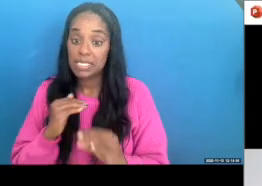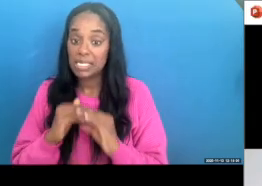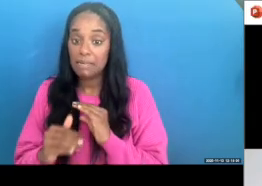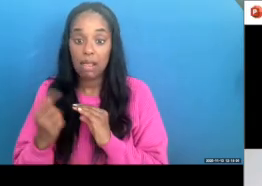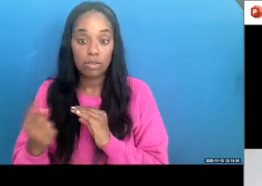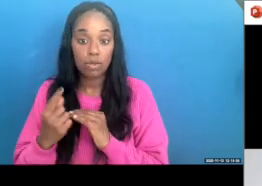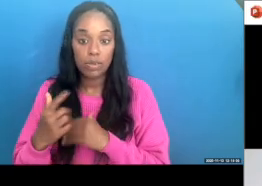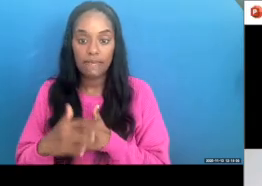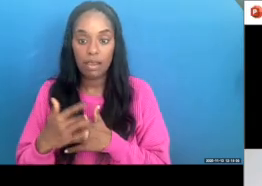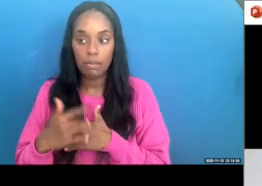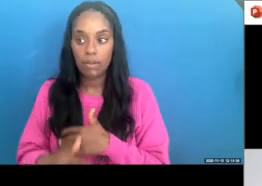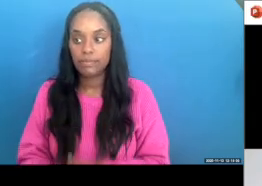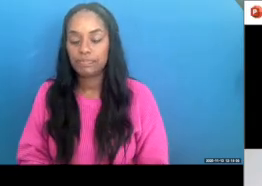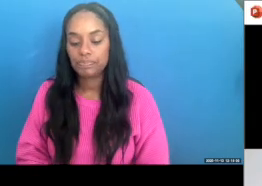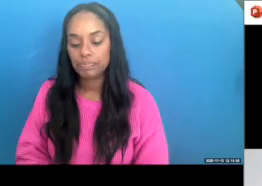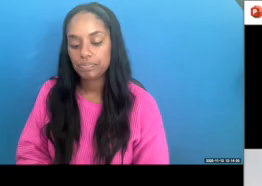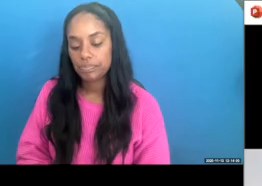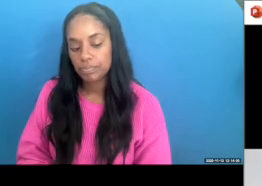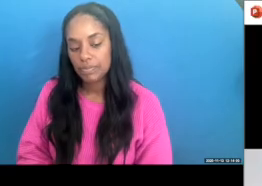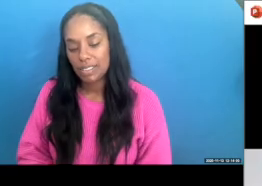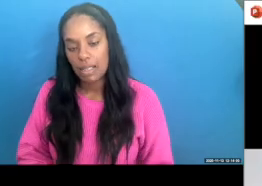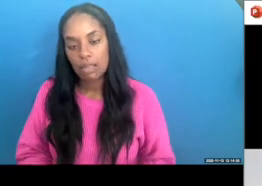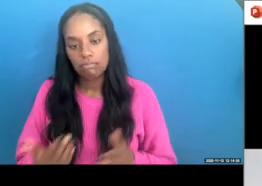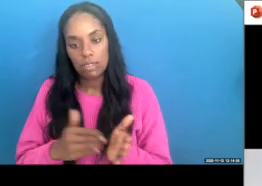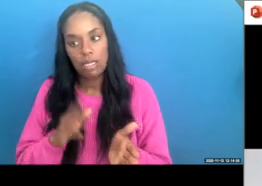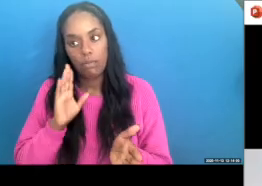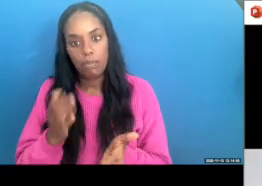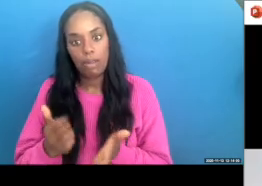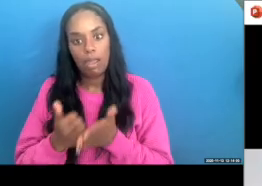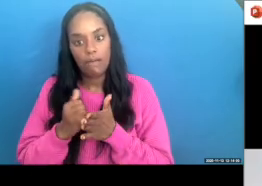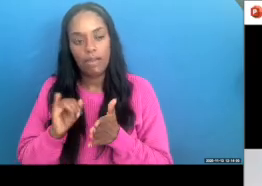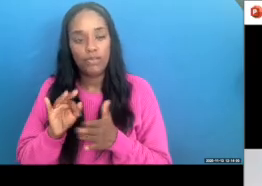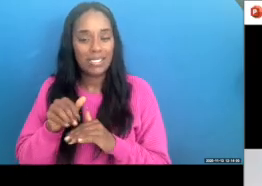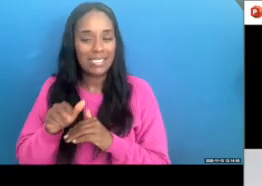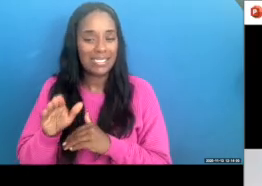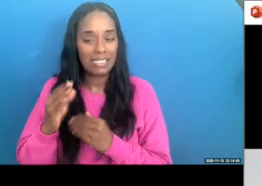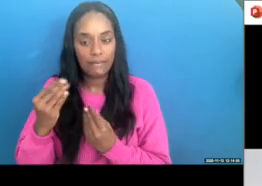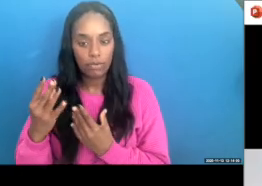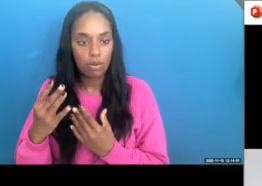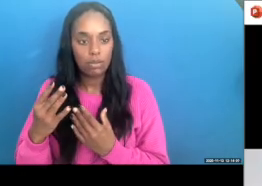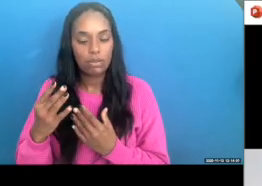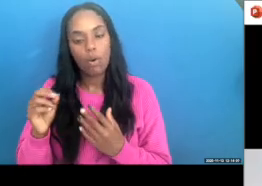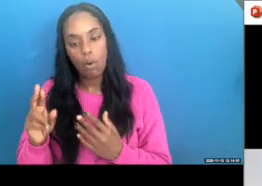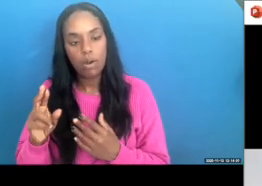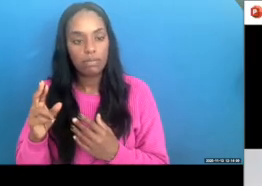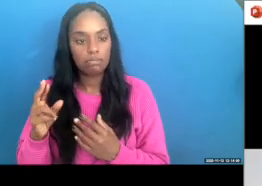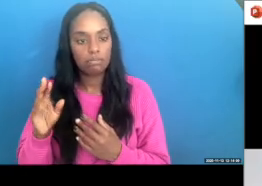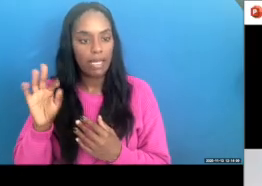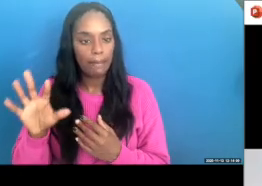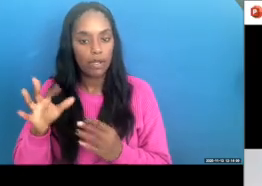the emails and get responses to you as quickly as possible. This email inbox is always